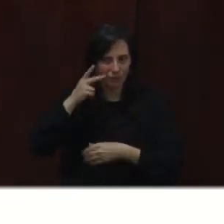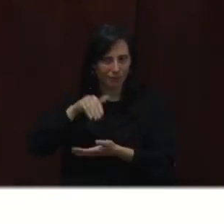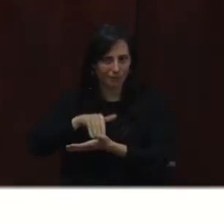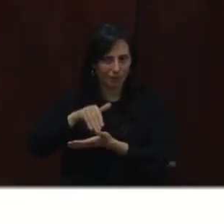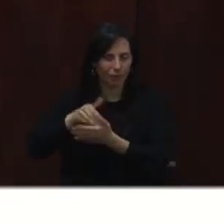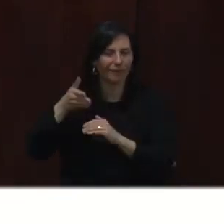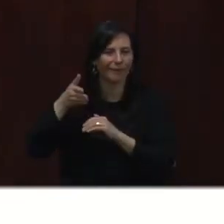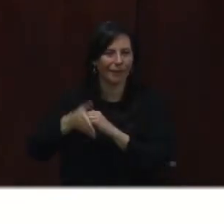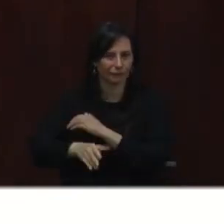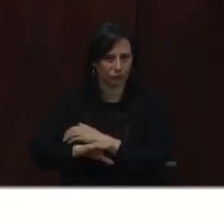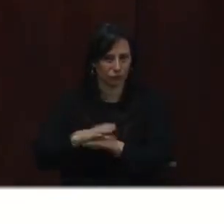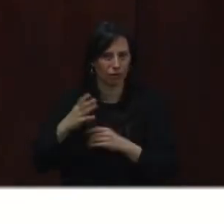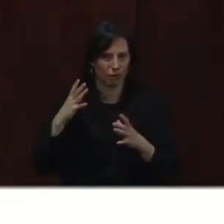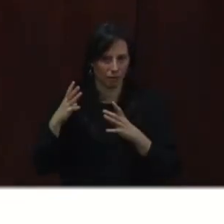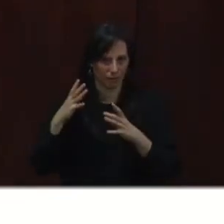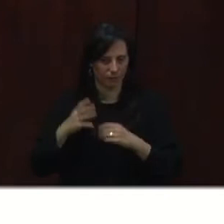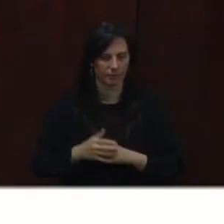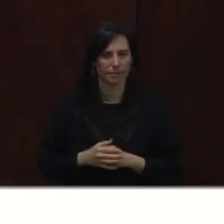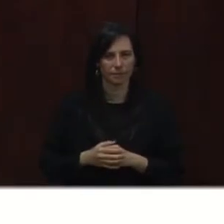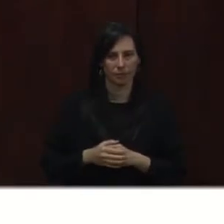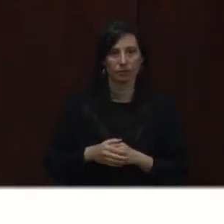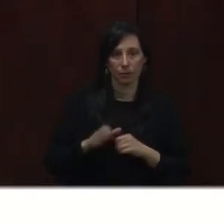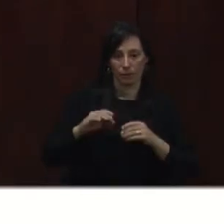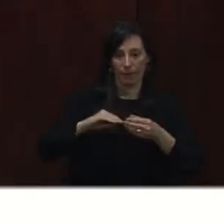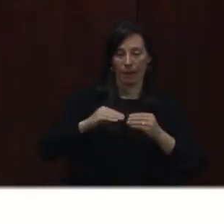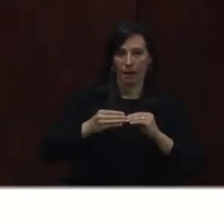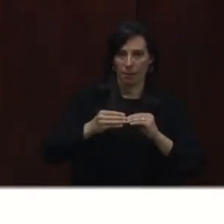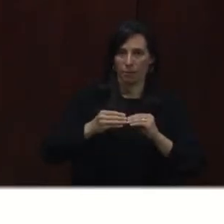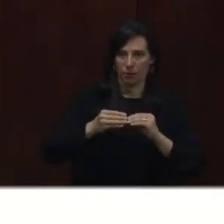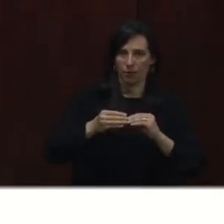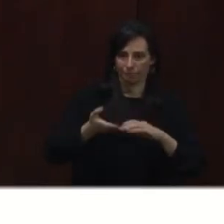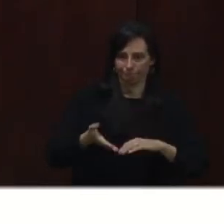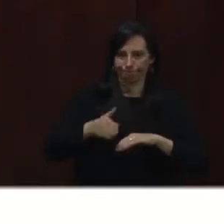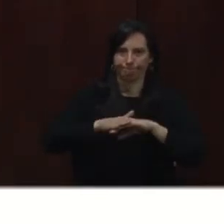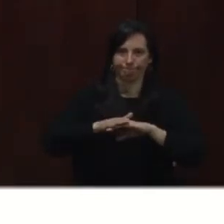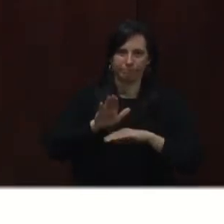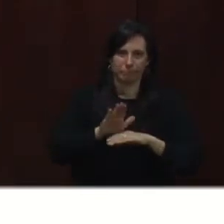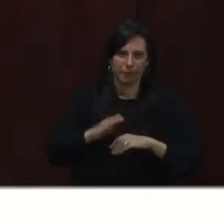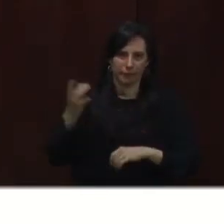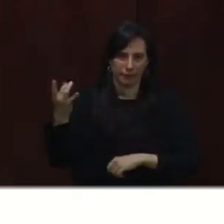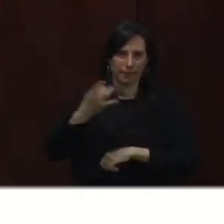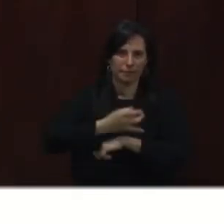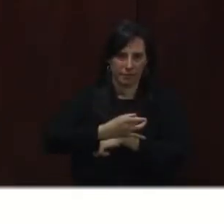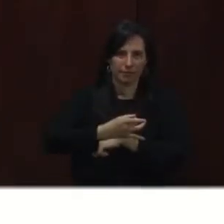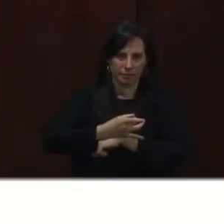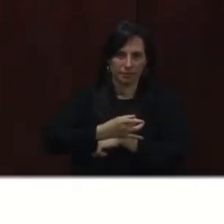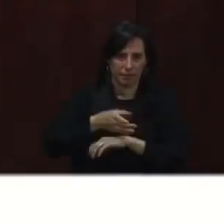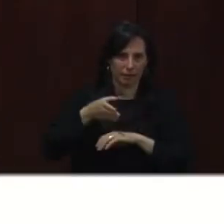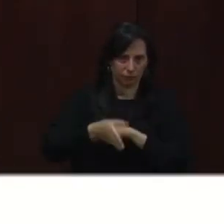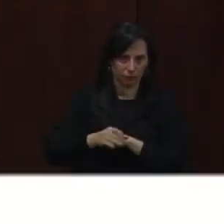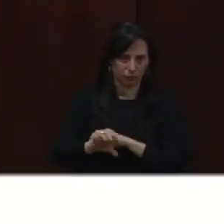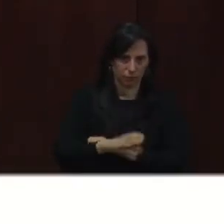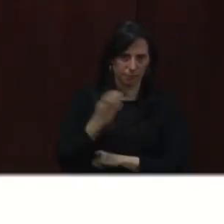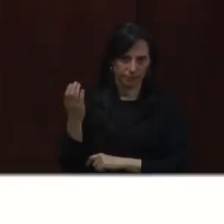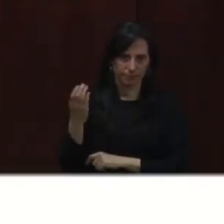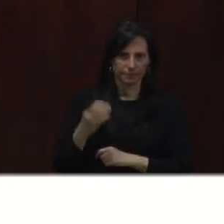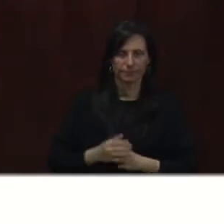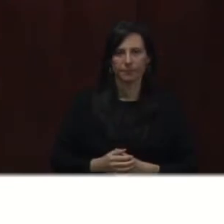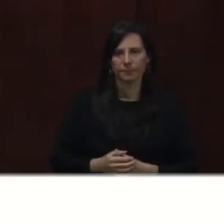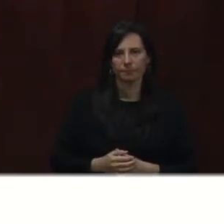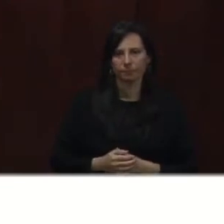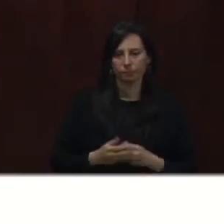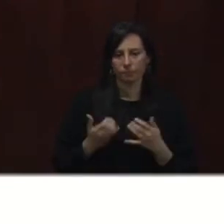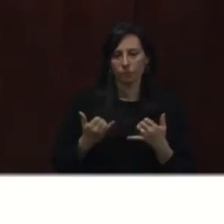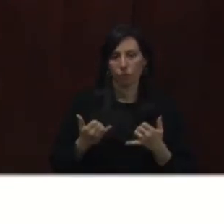this indicator significantly begin to increase about 8 days after Christmas. Our current rate